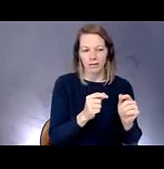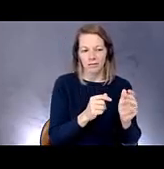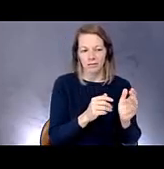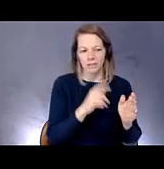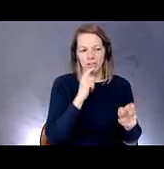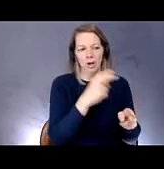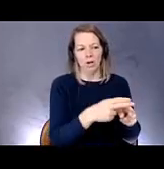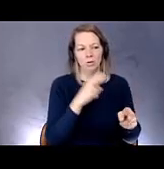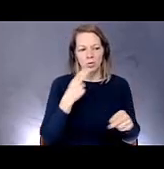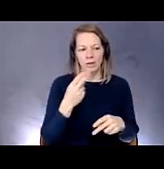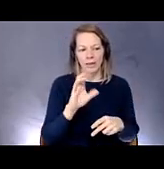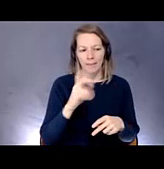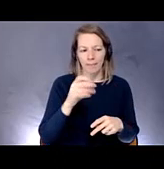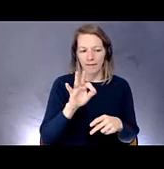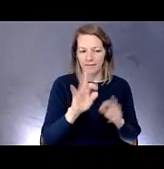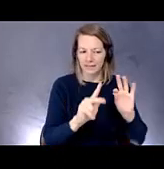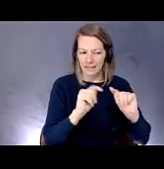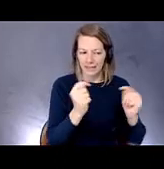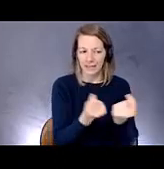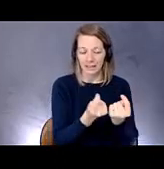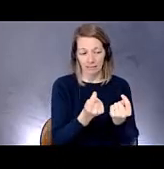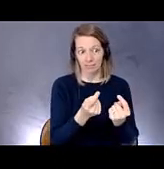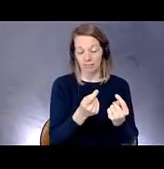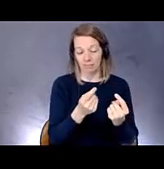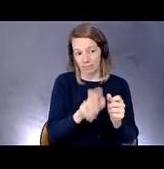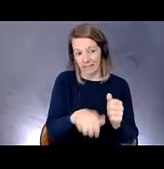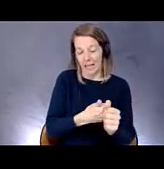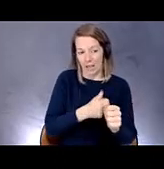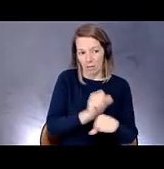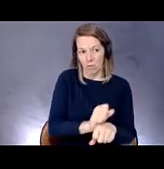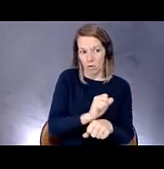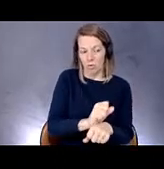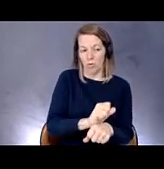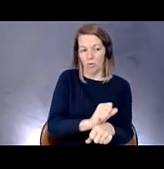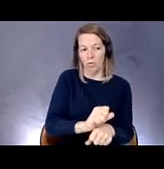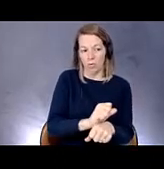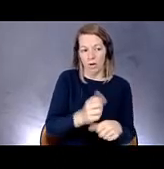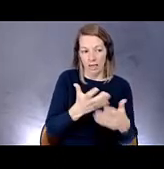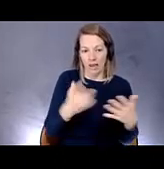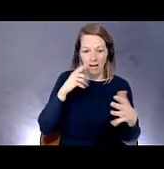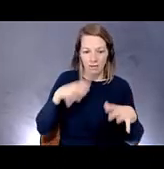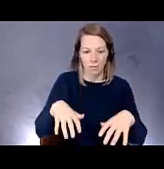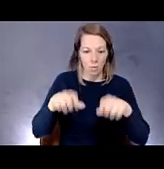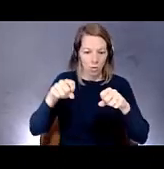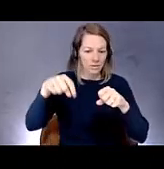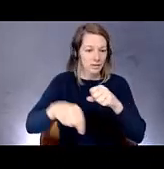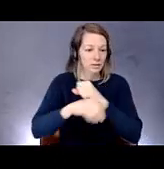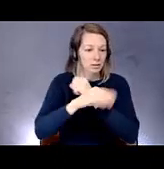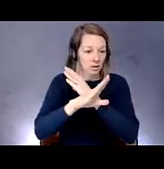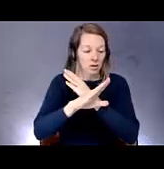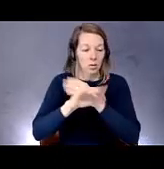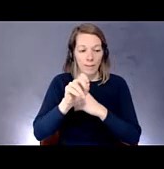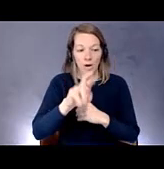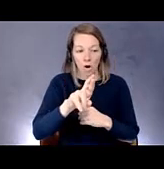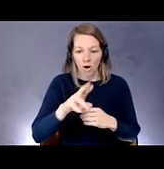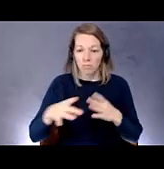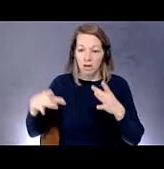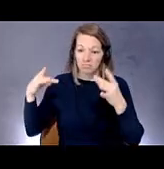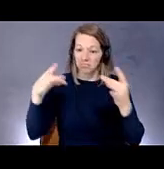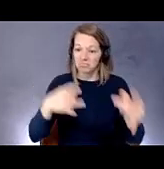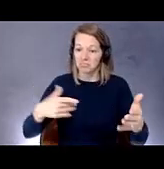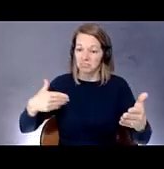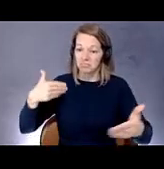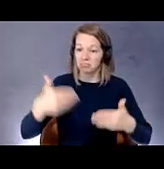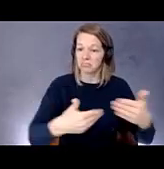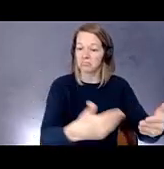HCPF team, folks. There's a ton of work that goes into things like this morning, and it's going obviously very seamlessly,